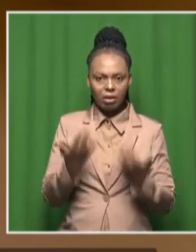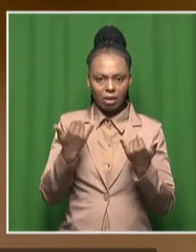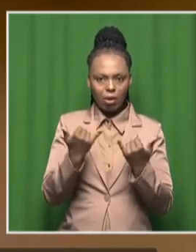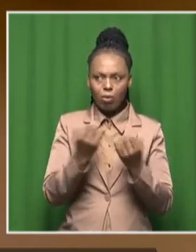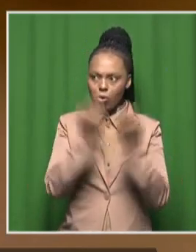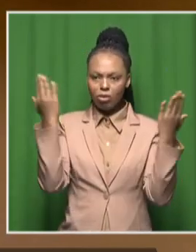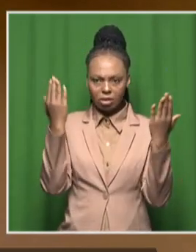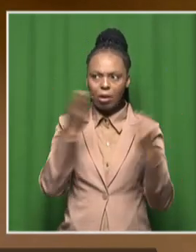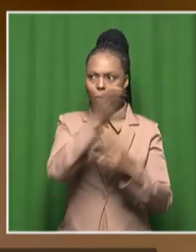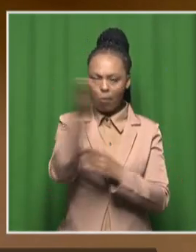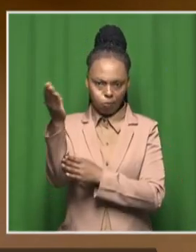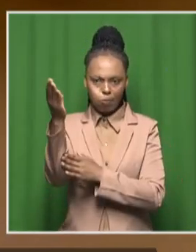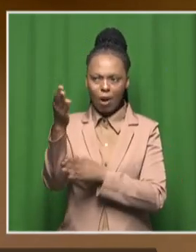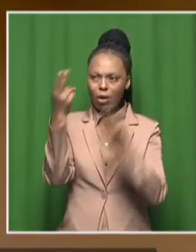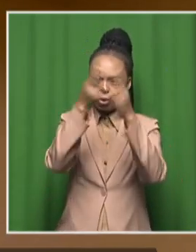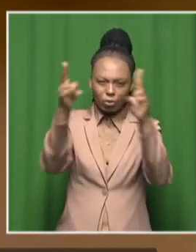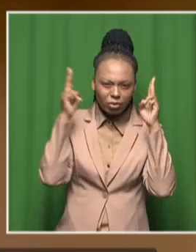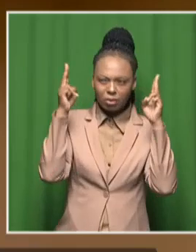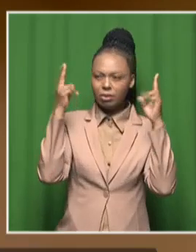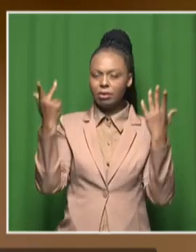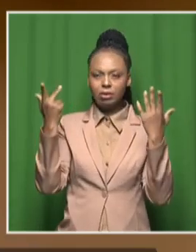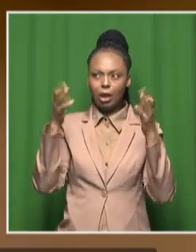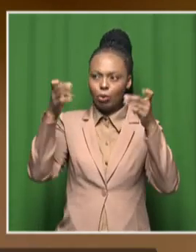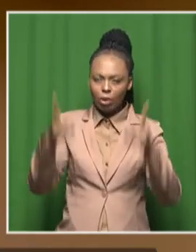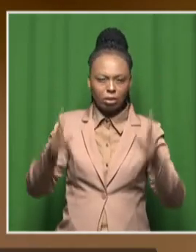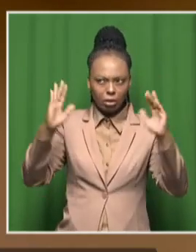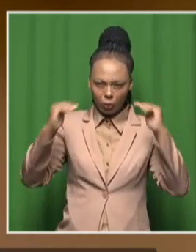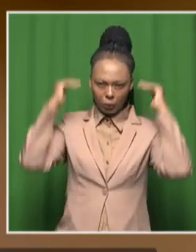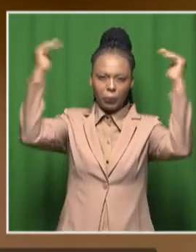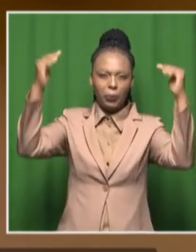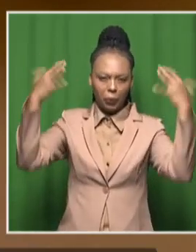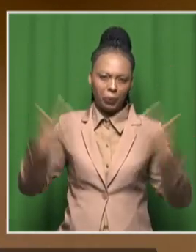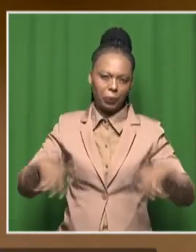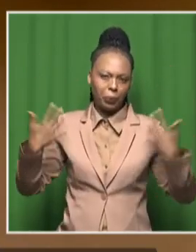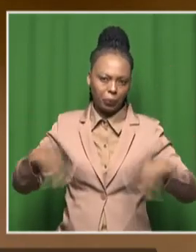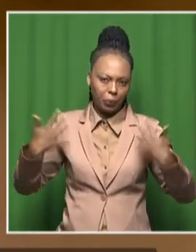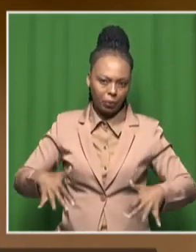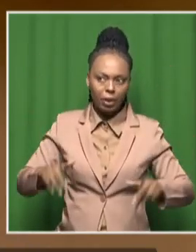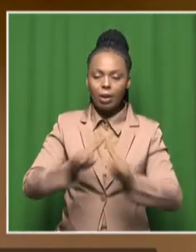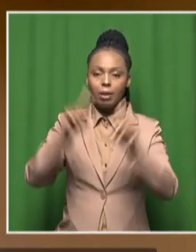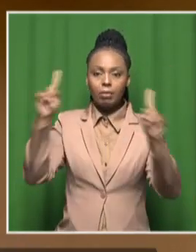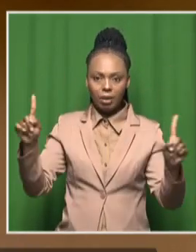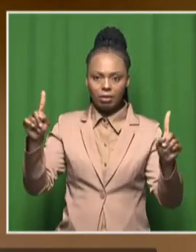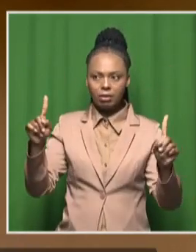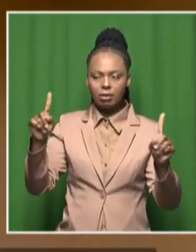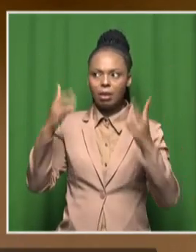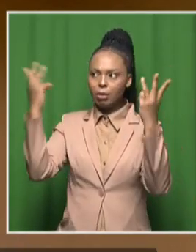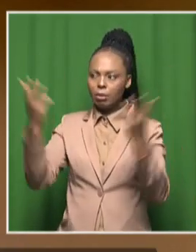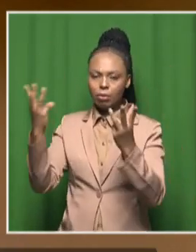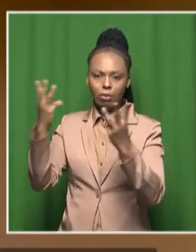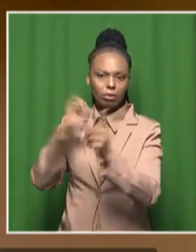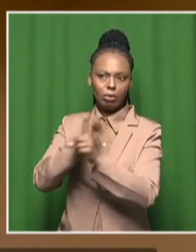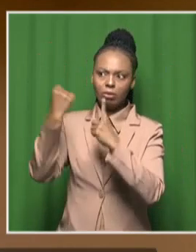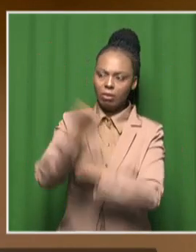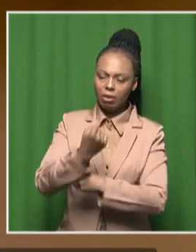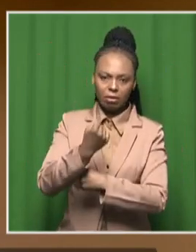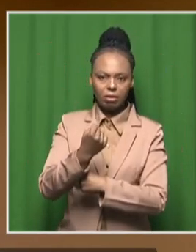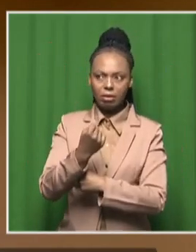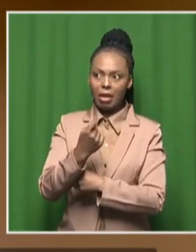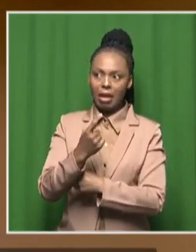as students, and they are doing exceedingly well. But the society has not yet